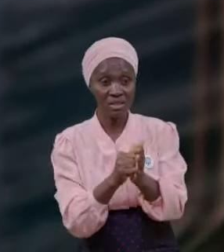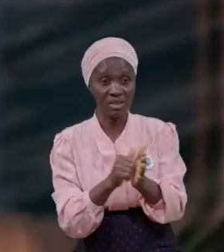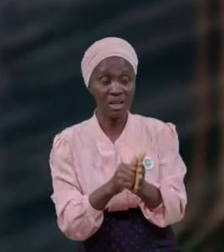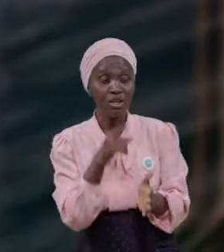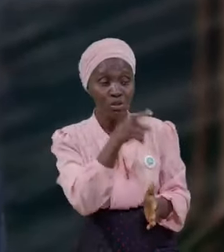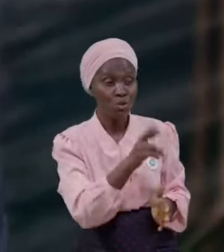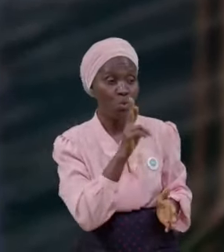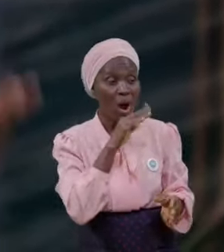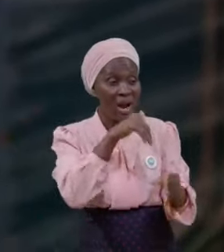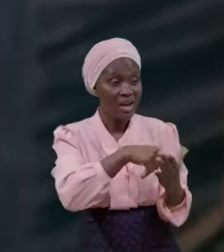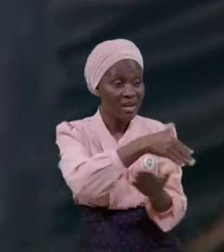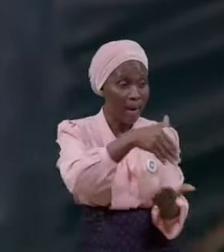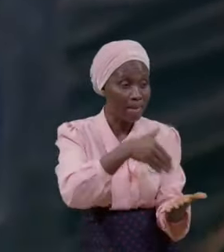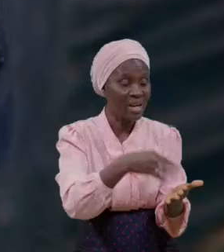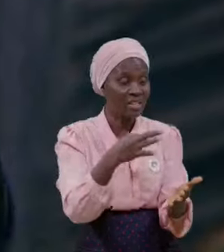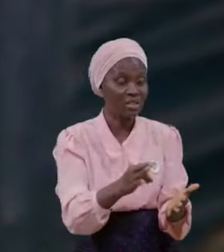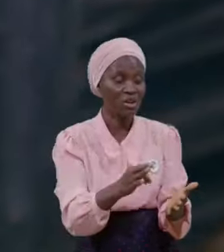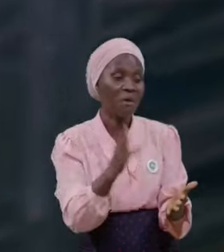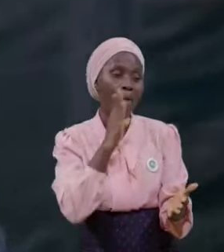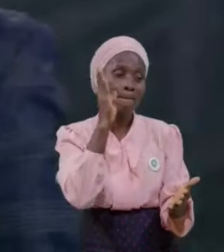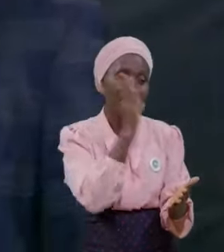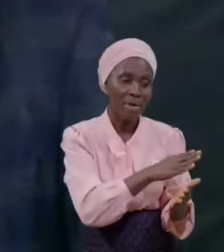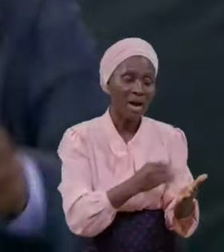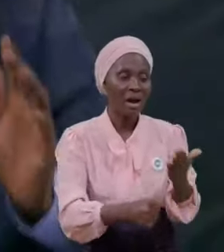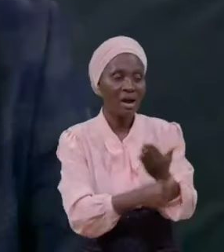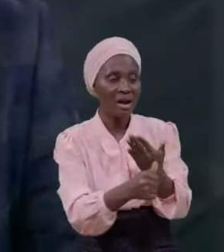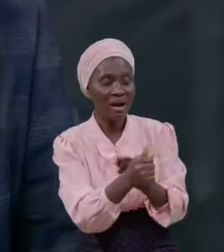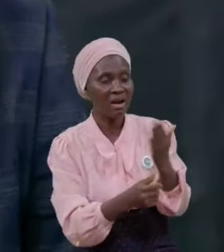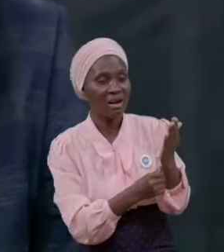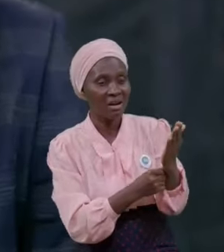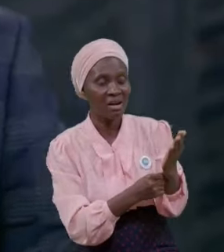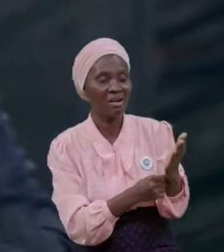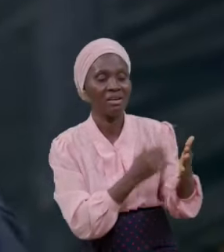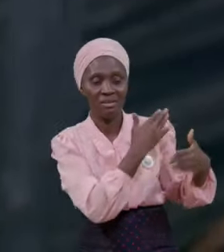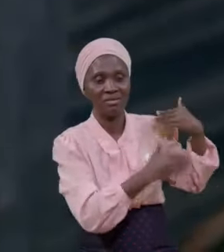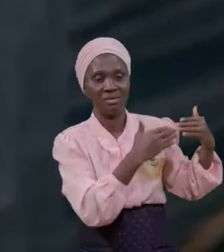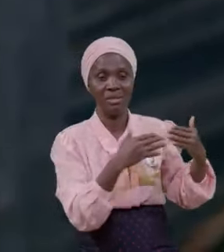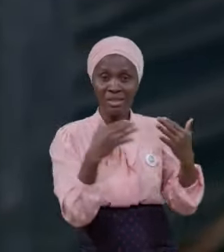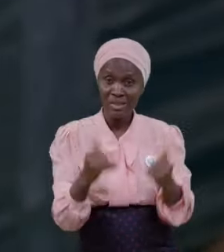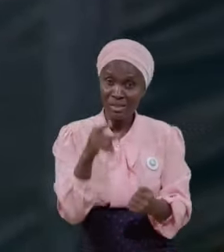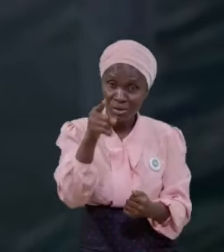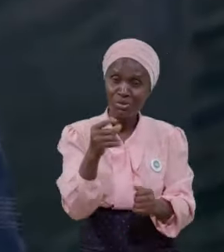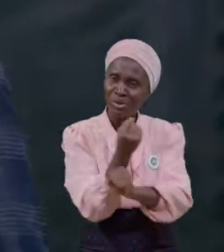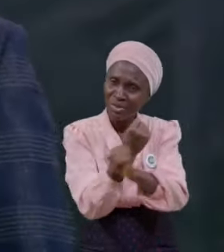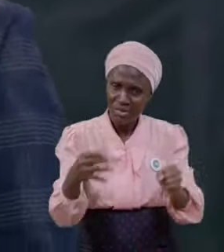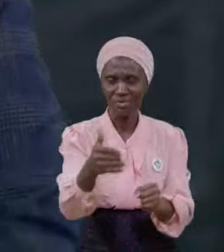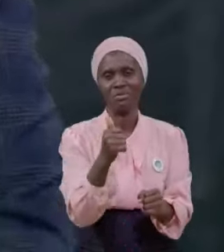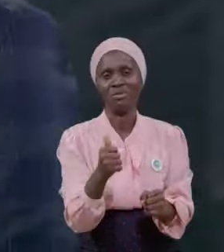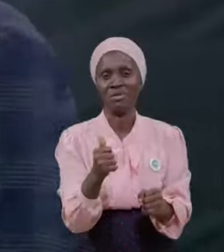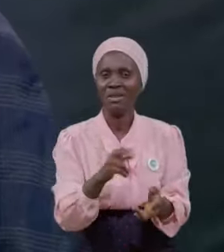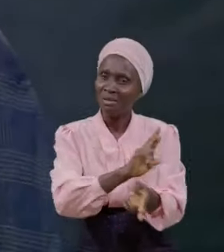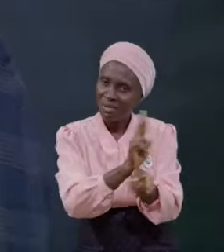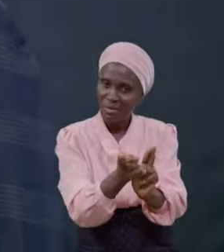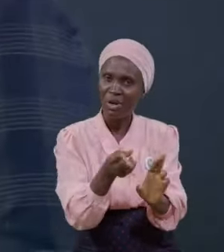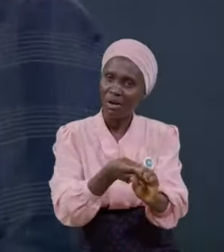on, save yourself, rescue yourself, repent, come out. They didn't get angry. You